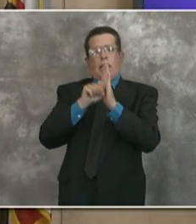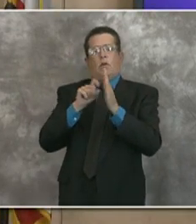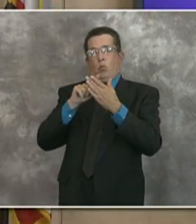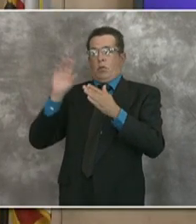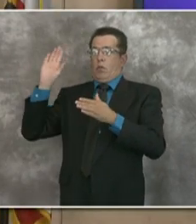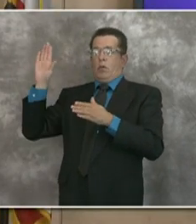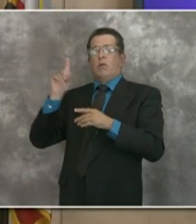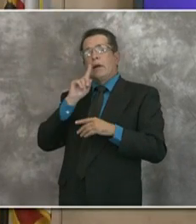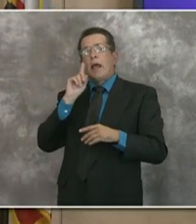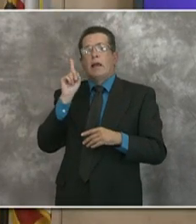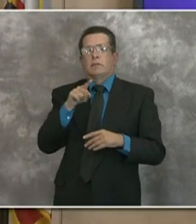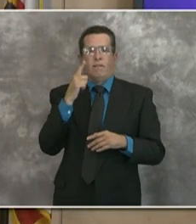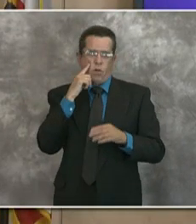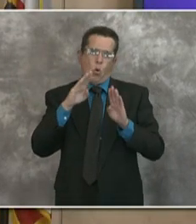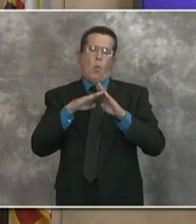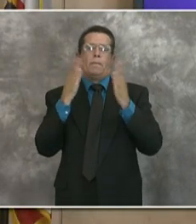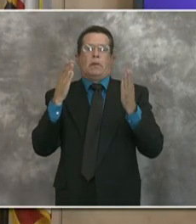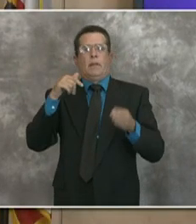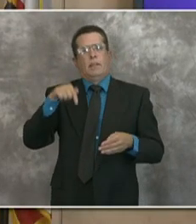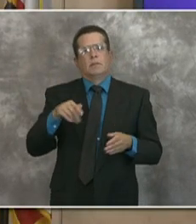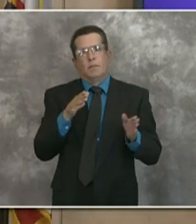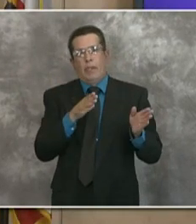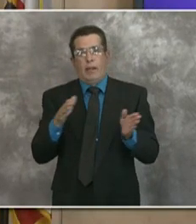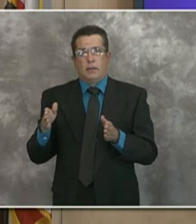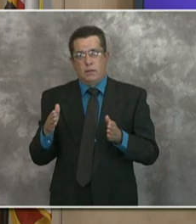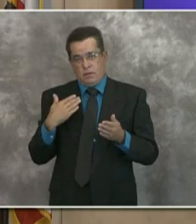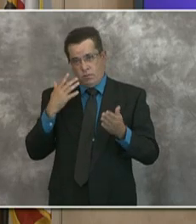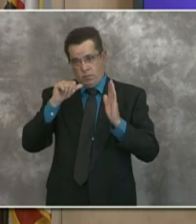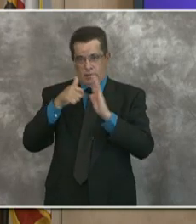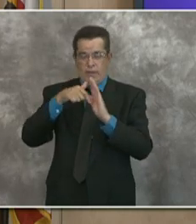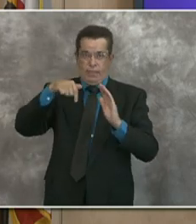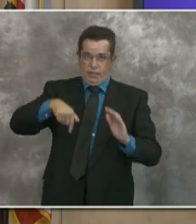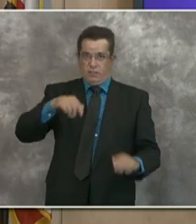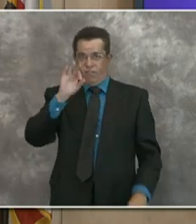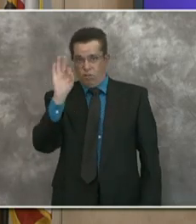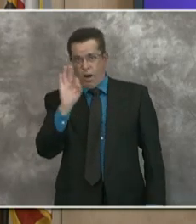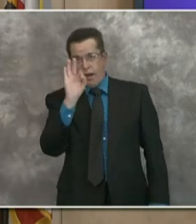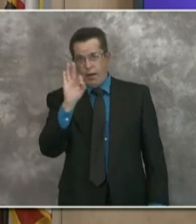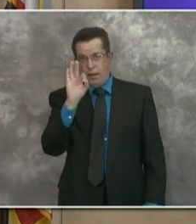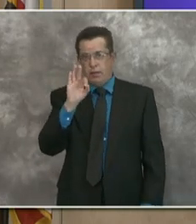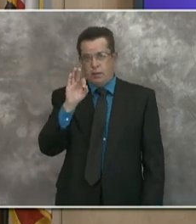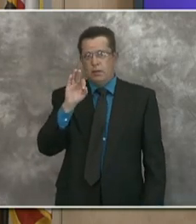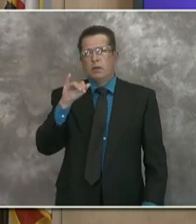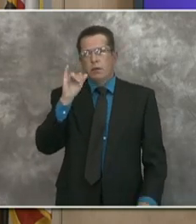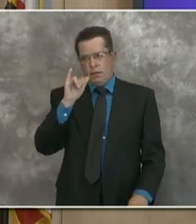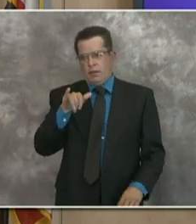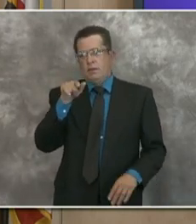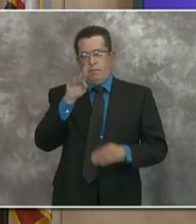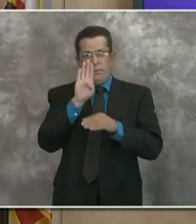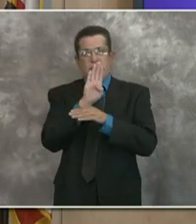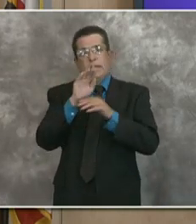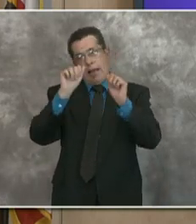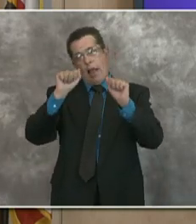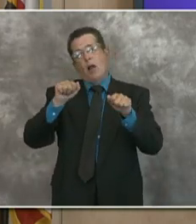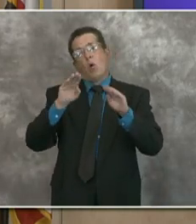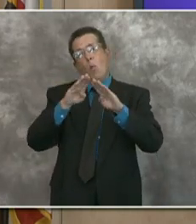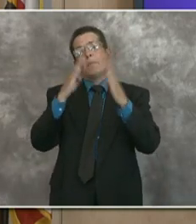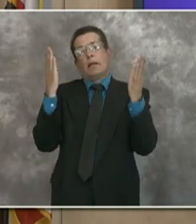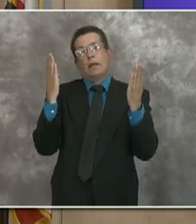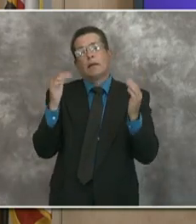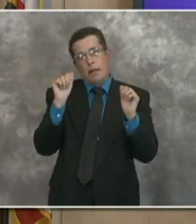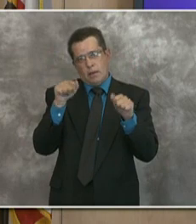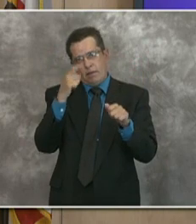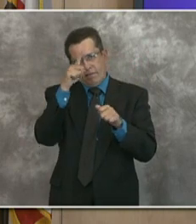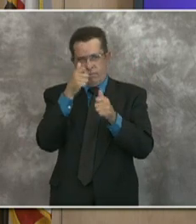and of the safe reopening plan. Again, to reiterate, effective Friday, this Friday, the following entities can open, provided